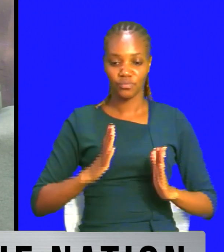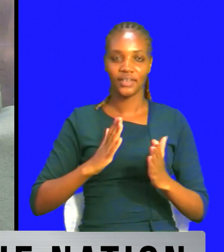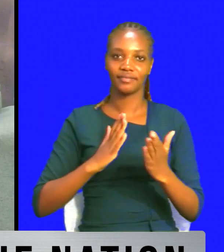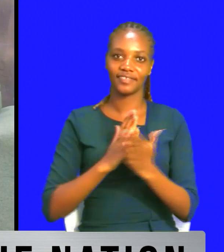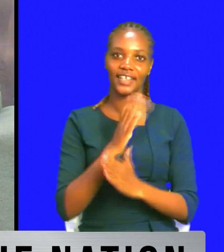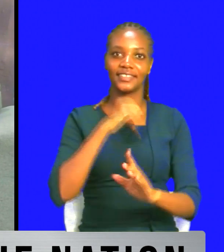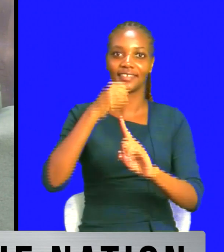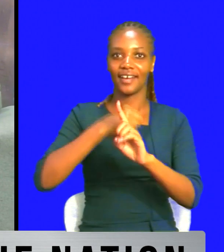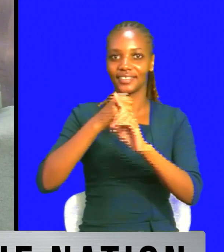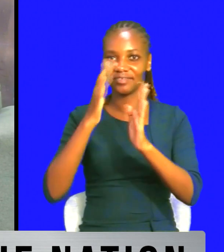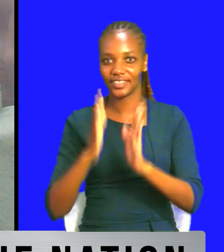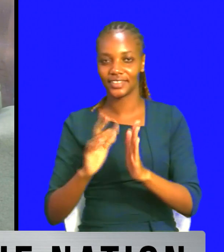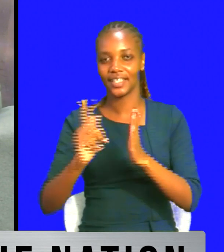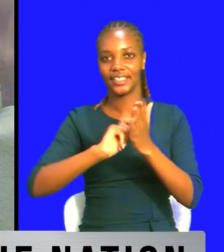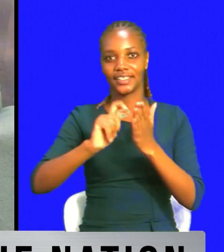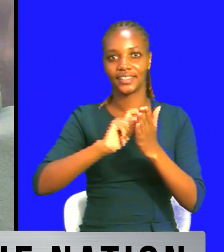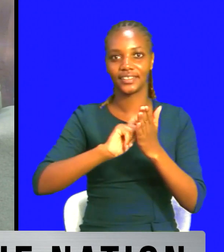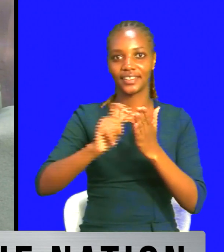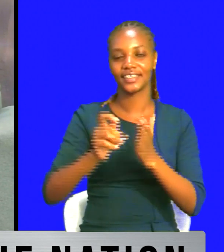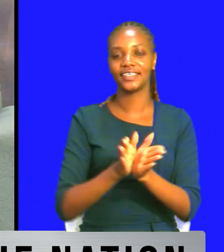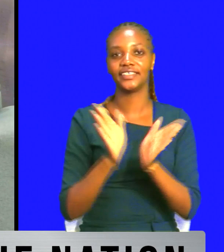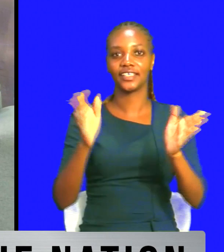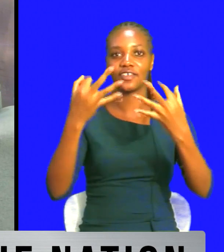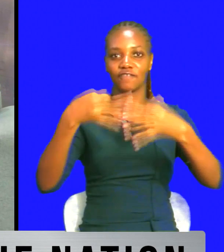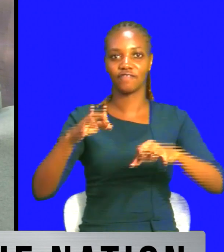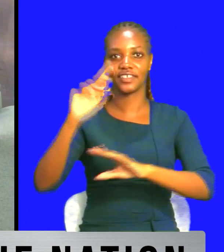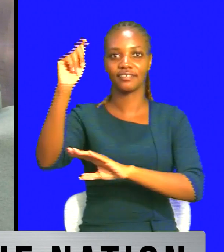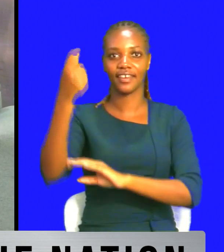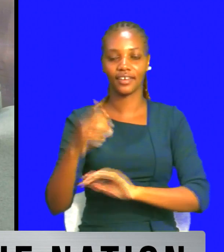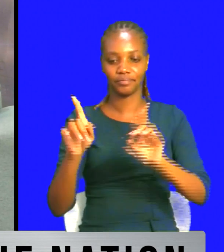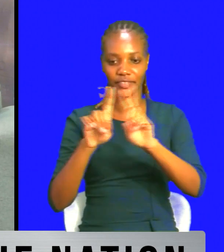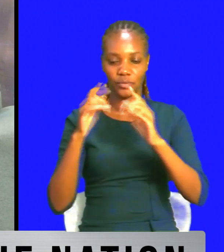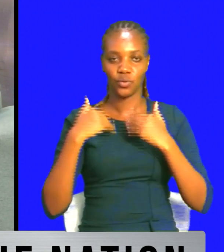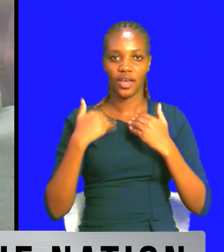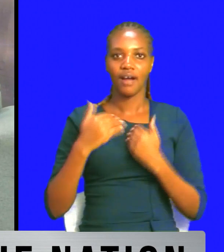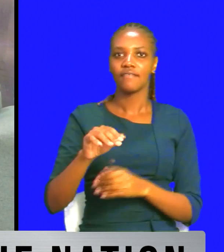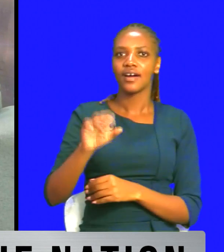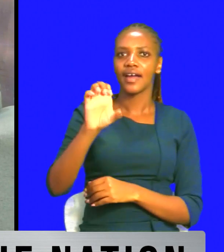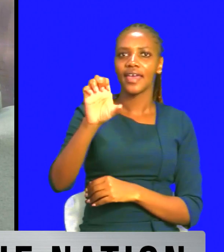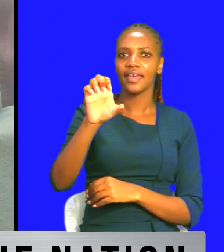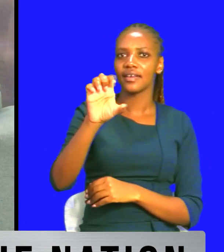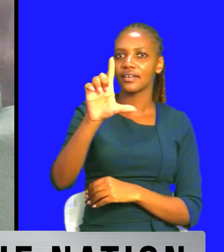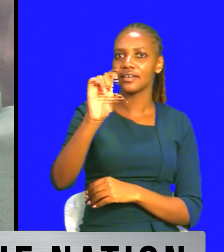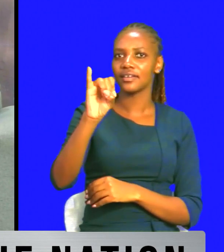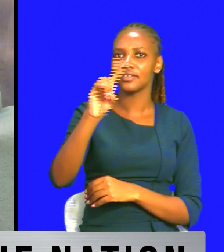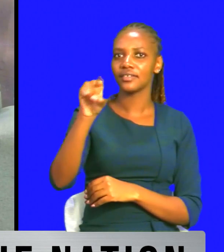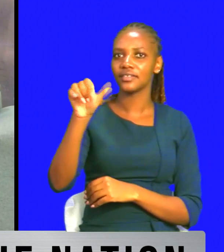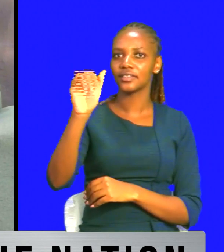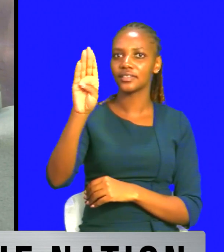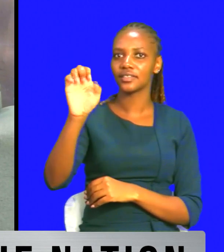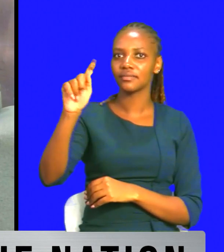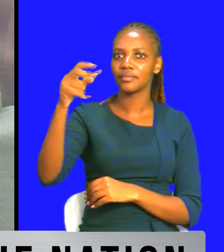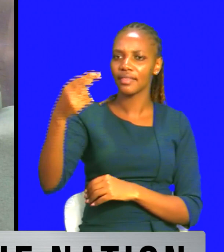Free Secretary Kenya, General. Yes. Free Kenya. We still have Elizabeth Michael. There is a Kikuyu name you spoke.